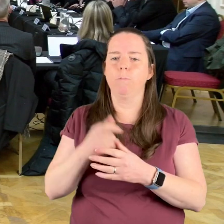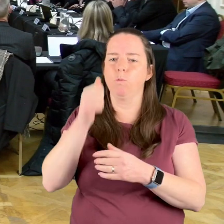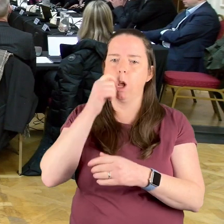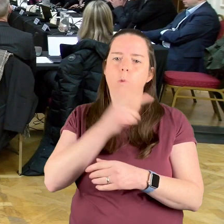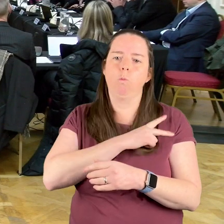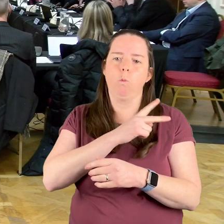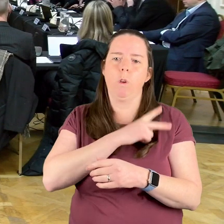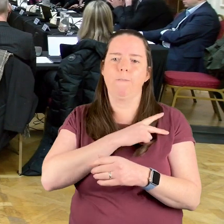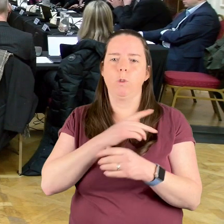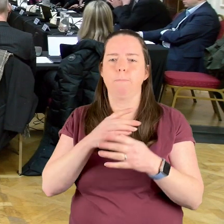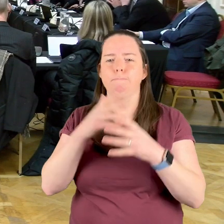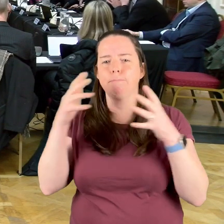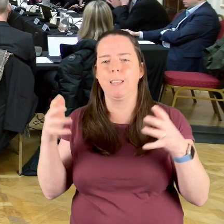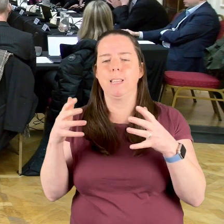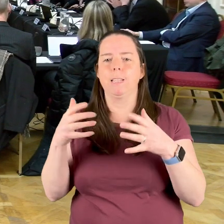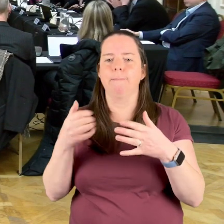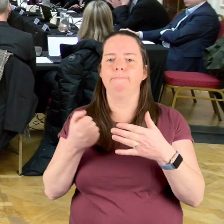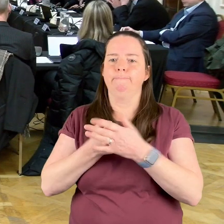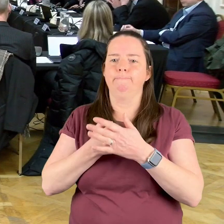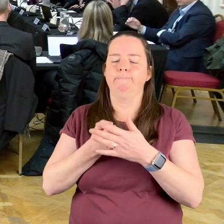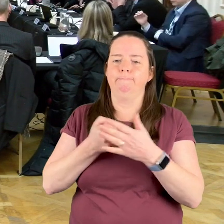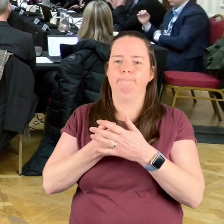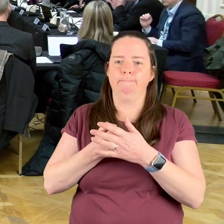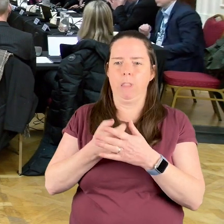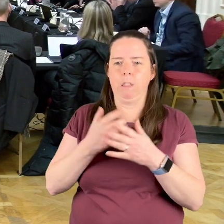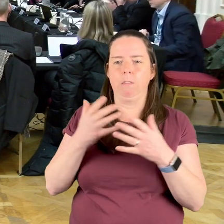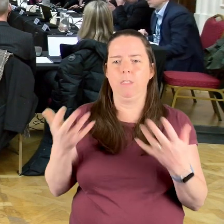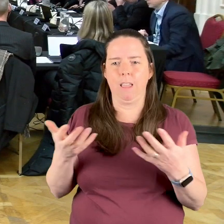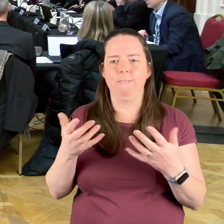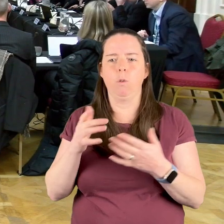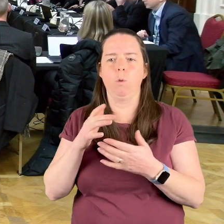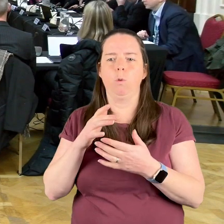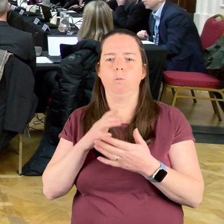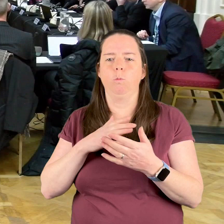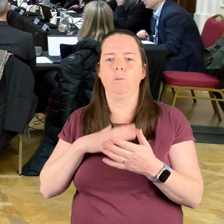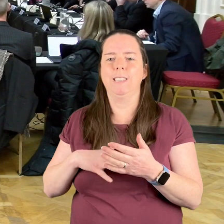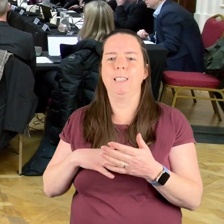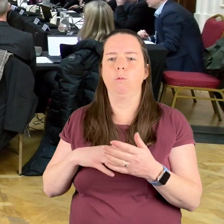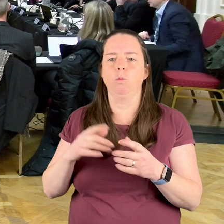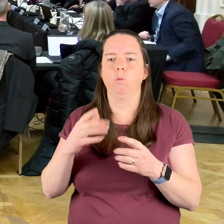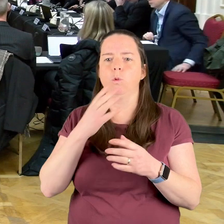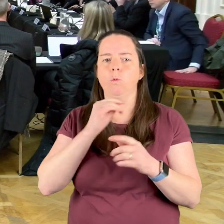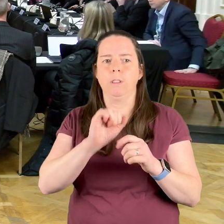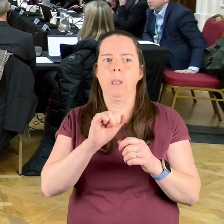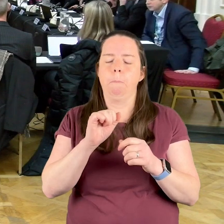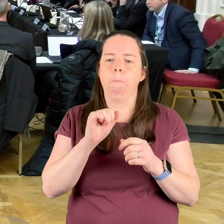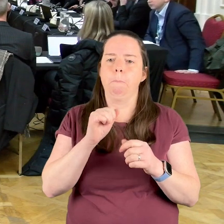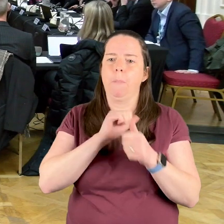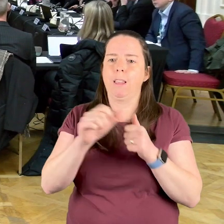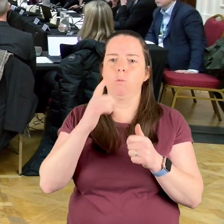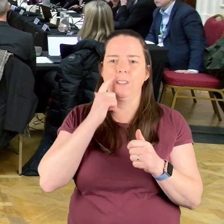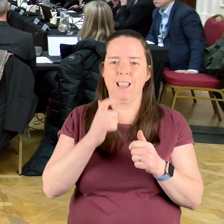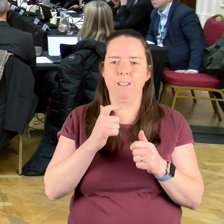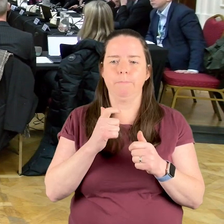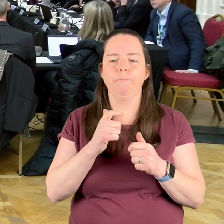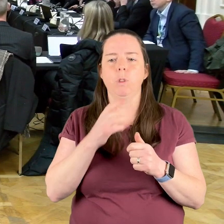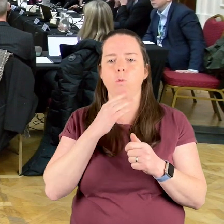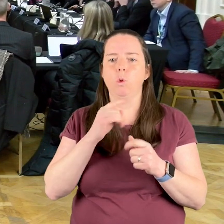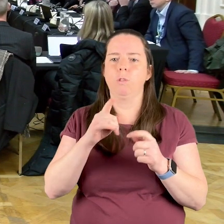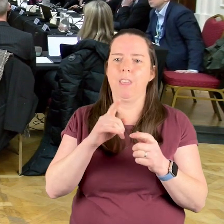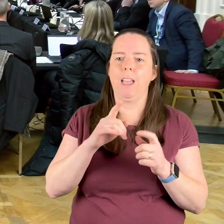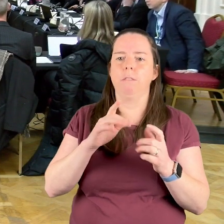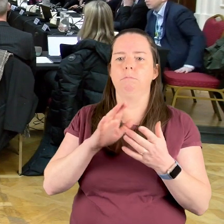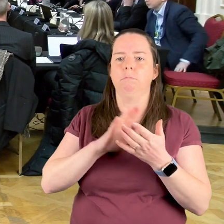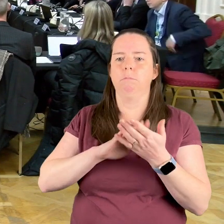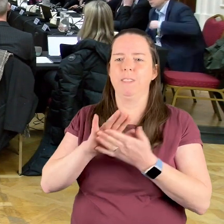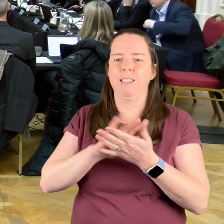we know our workforce is our biggest constraint, and therefore we need to use them as wisely as we can. And to do that, that means we need to use